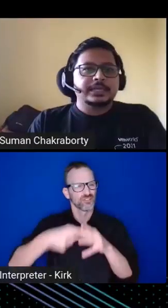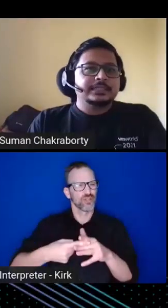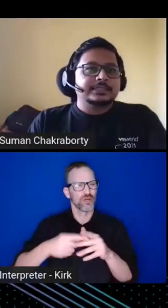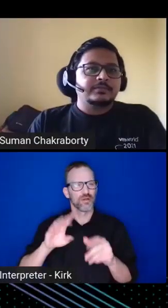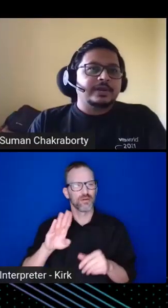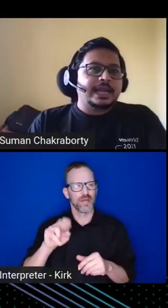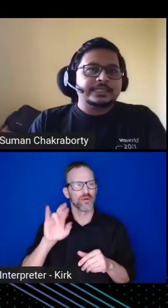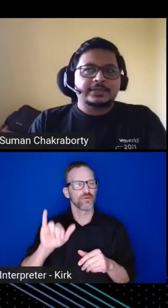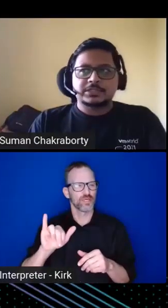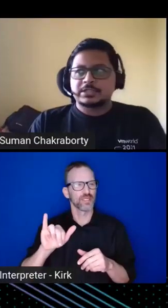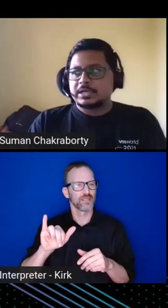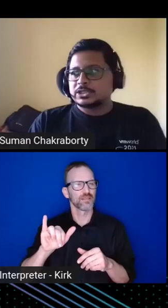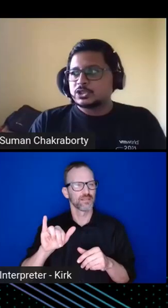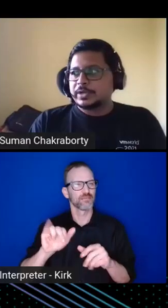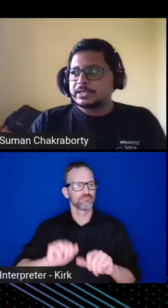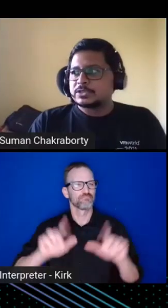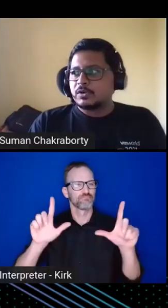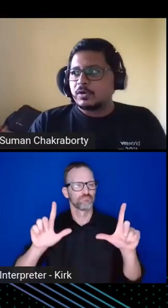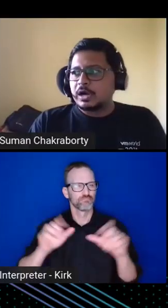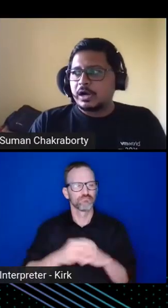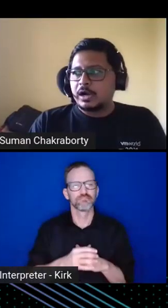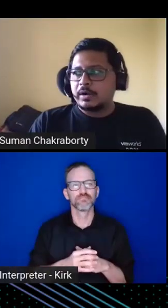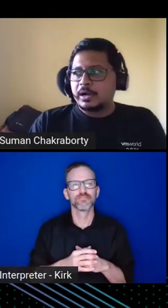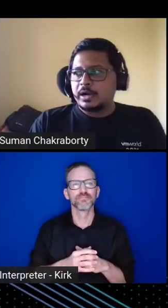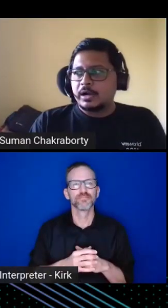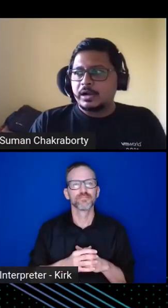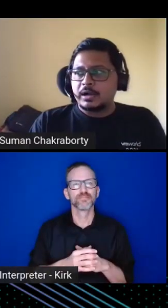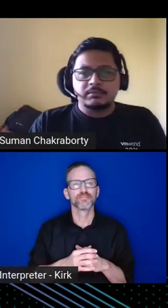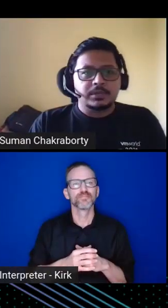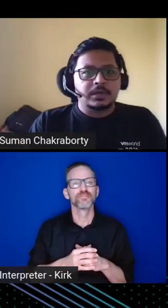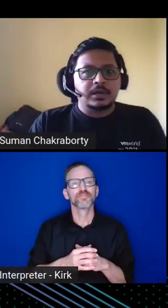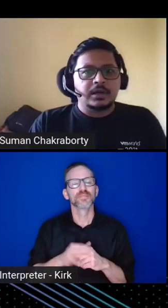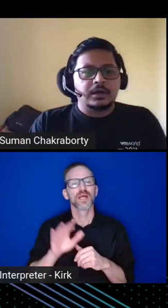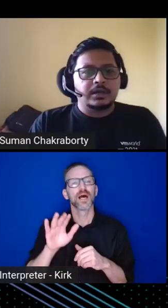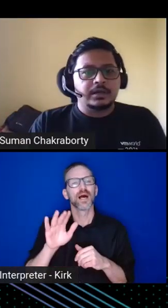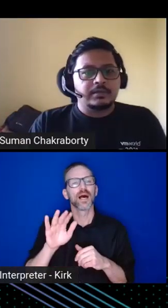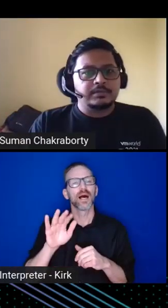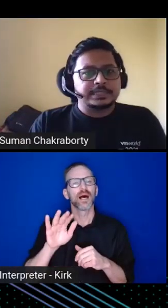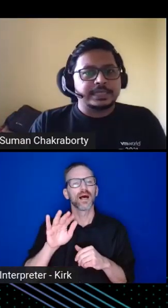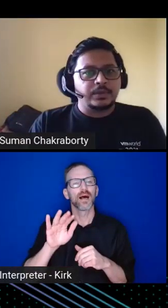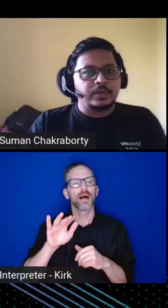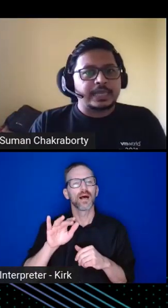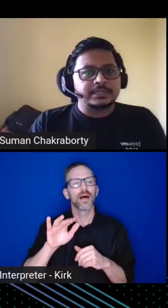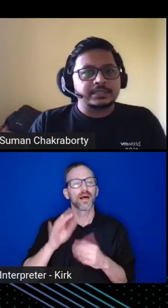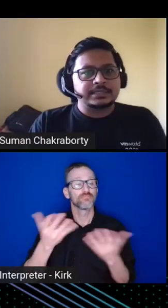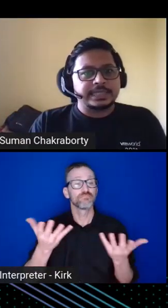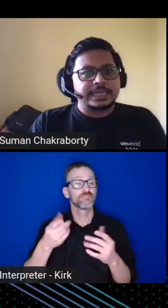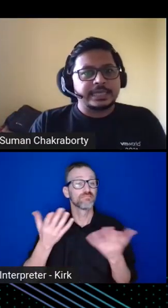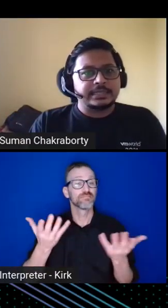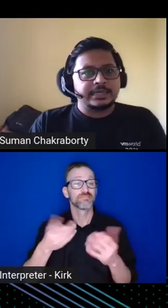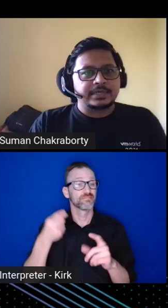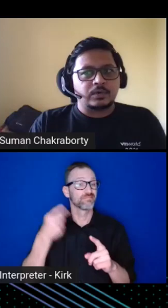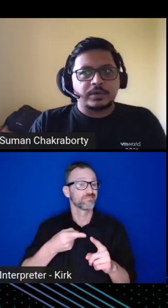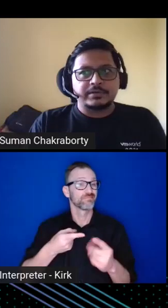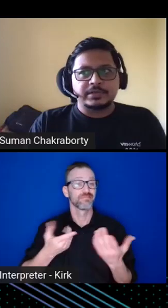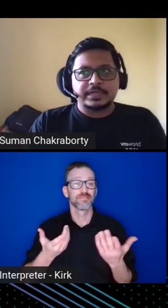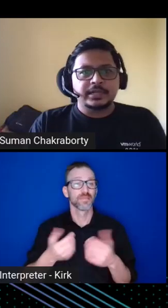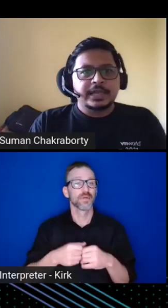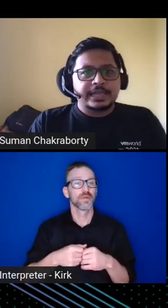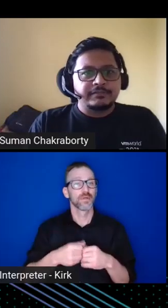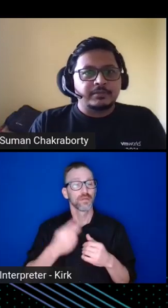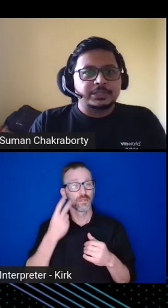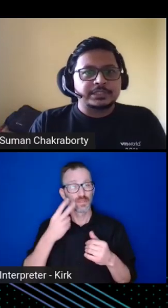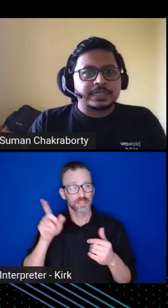here somewhere, as I was showing. So basically you can see that whatever